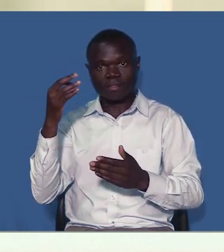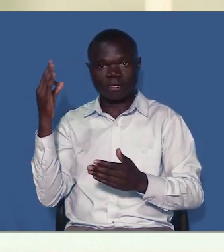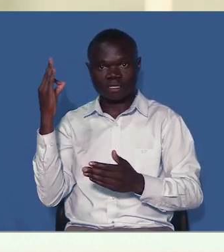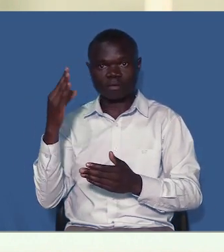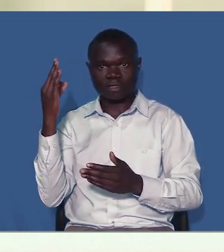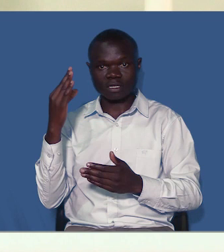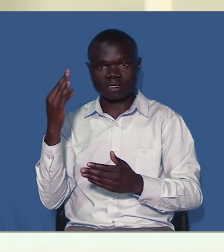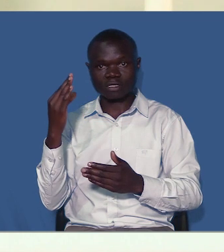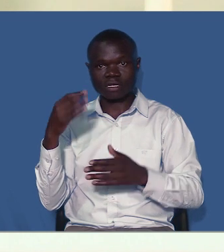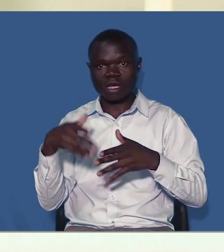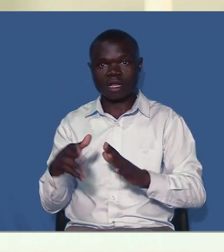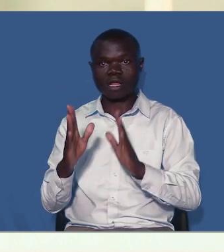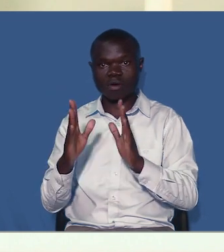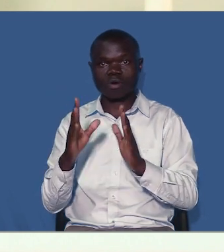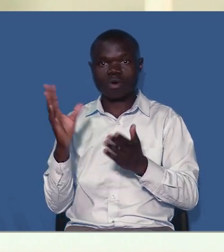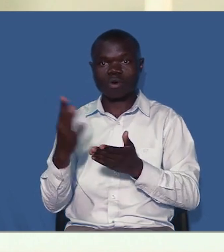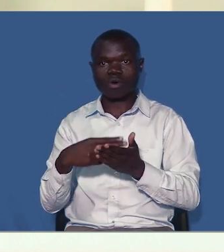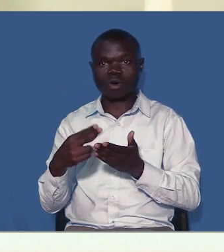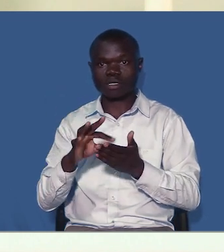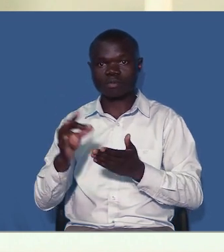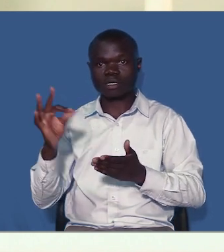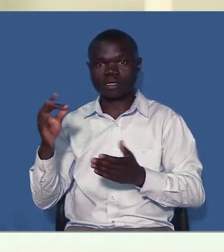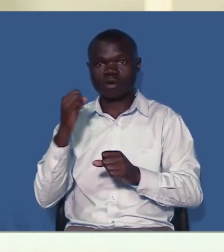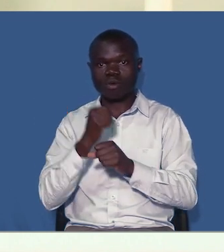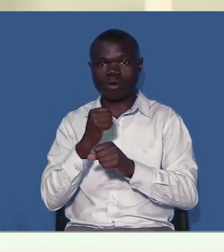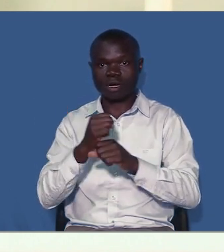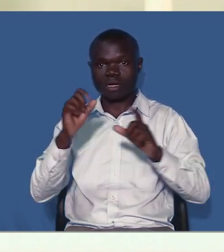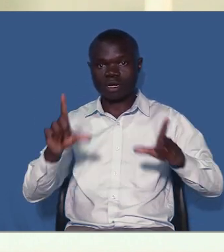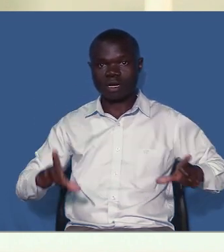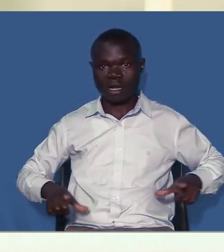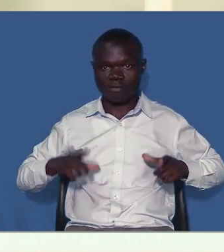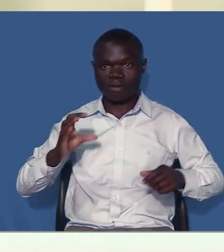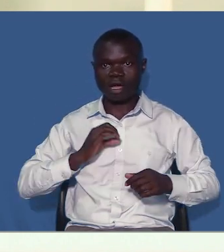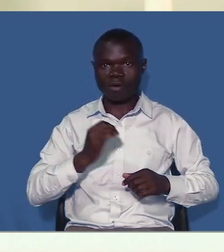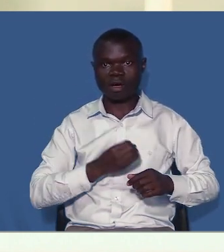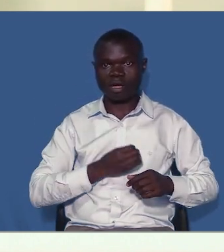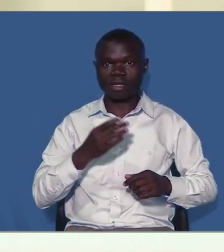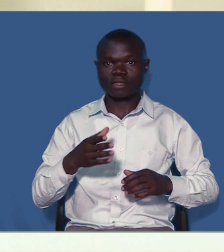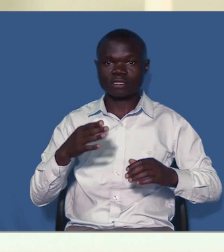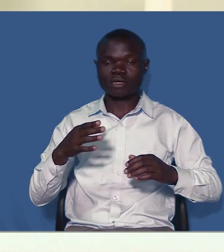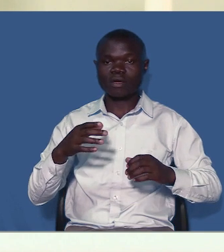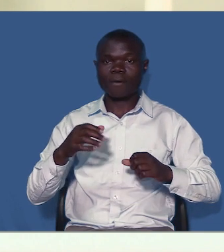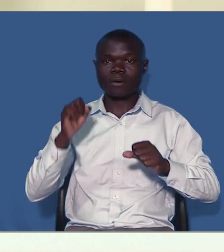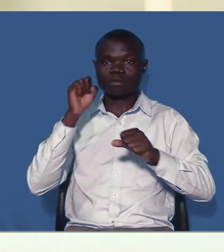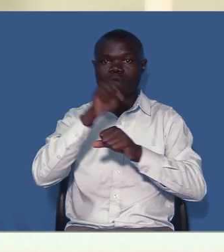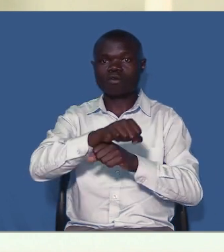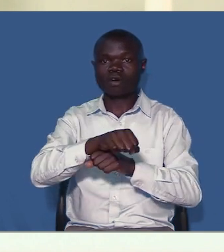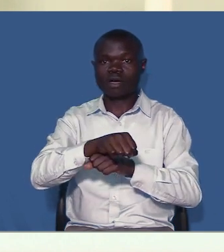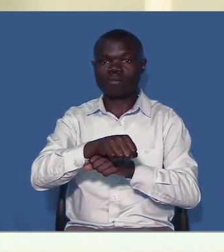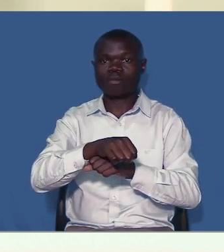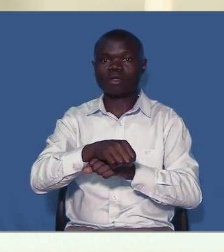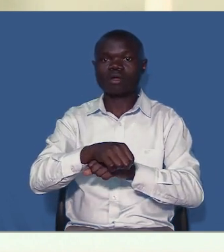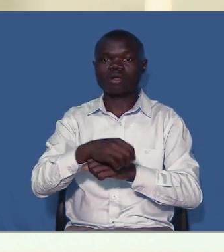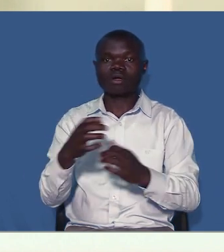Holy Spirit to work in our life. By this, we shall overcome the economic challenges,